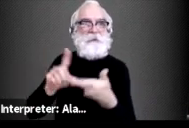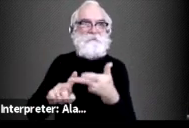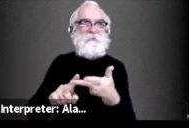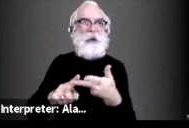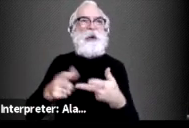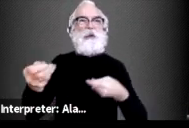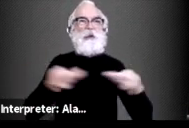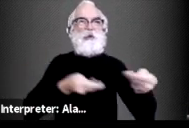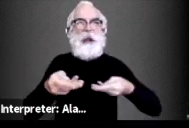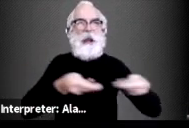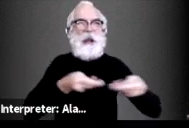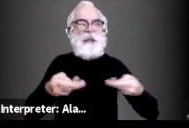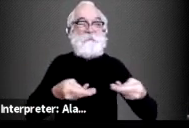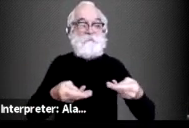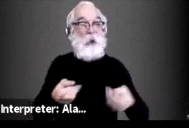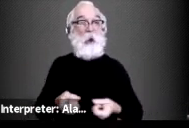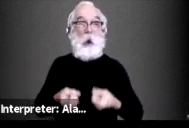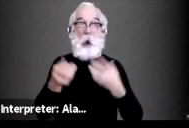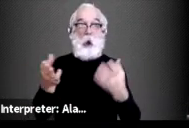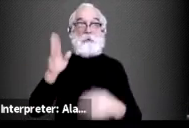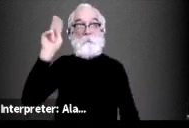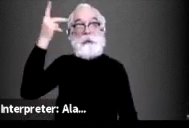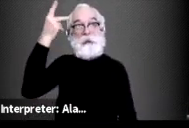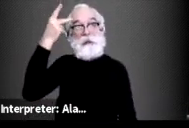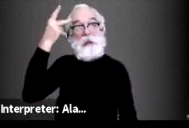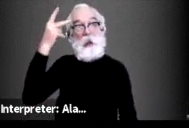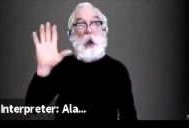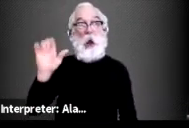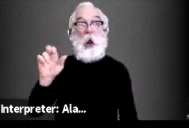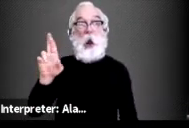of political cartoons, as we shall see.